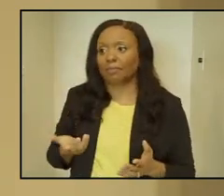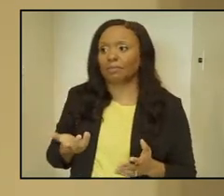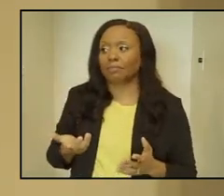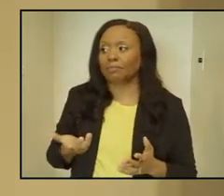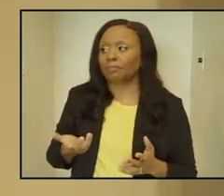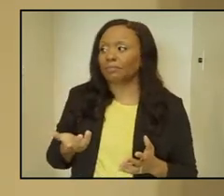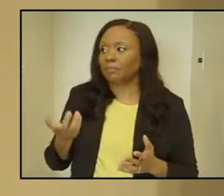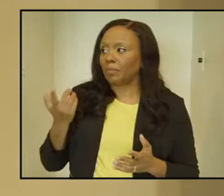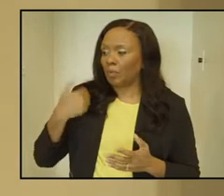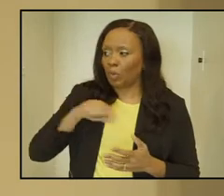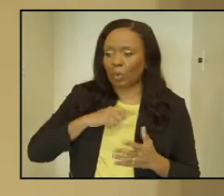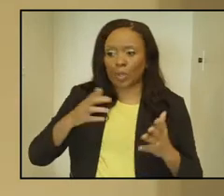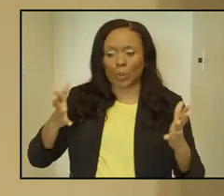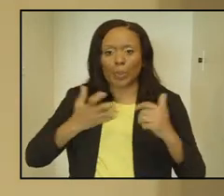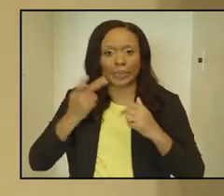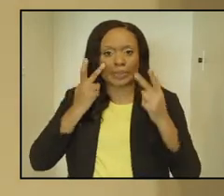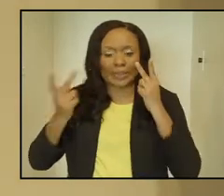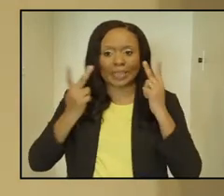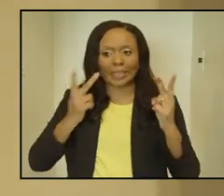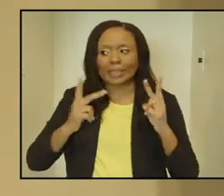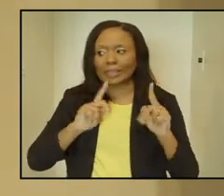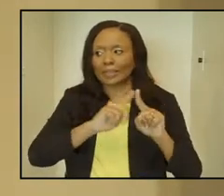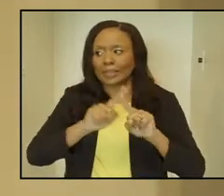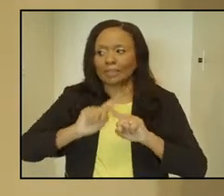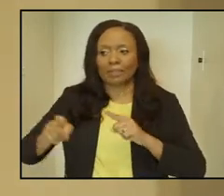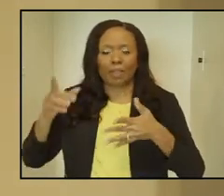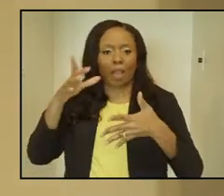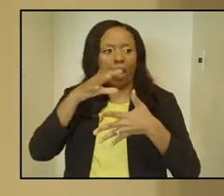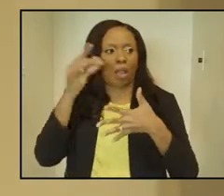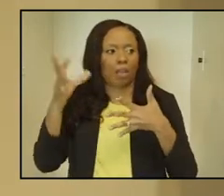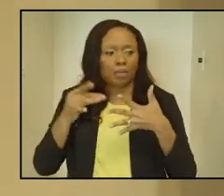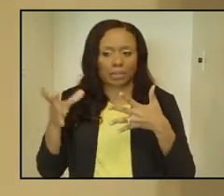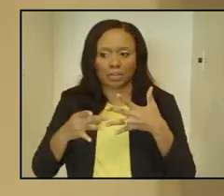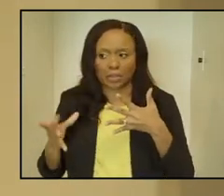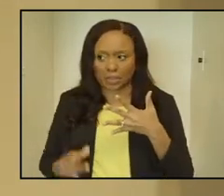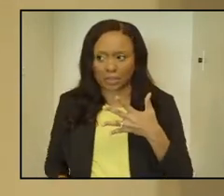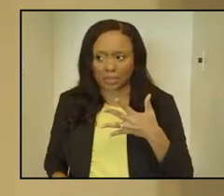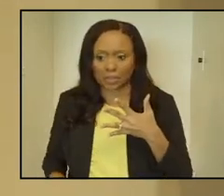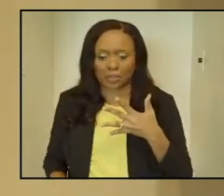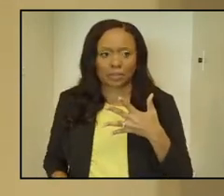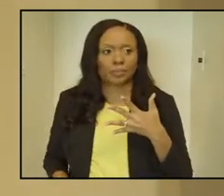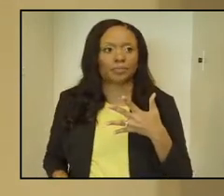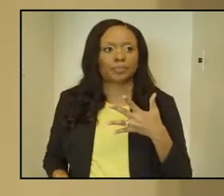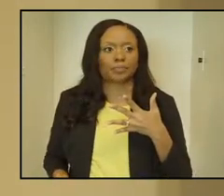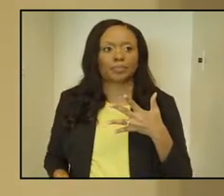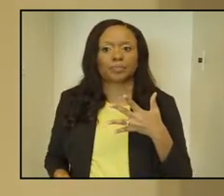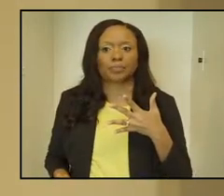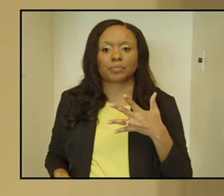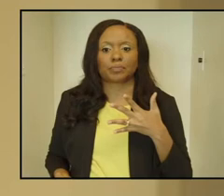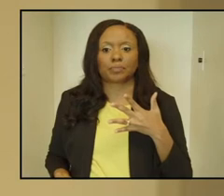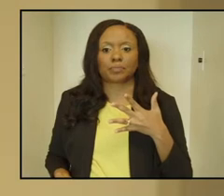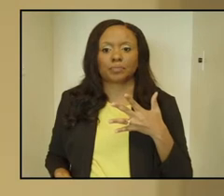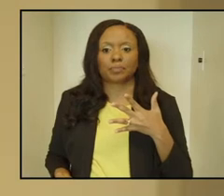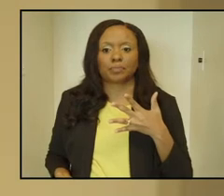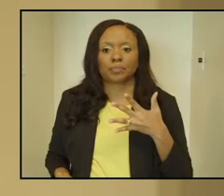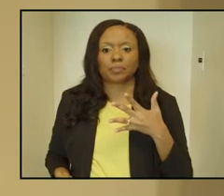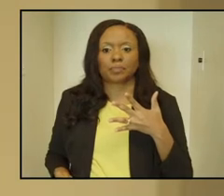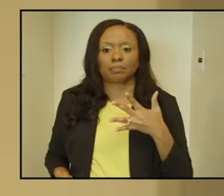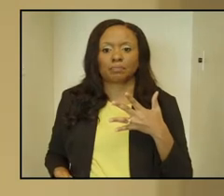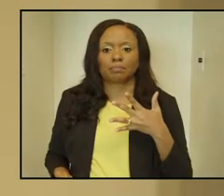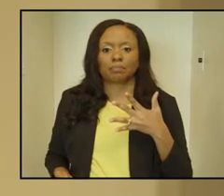and we looked at all options, including whether we should outsource the